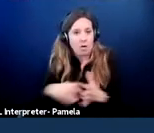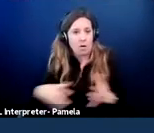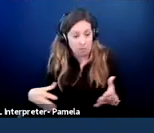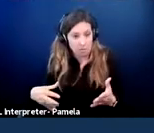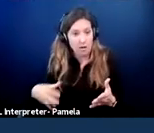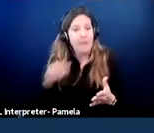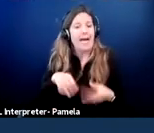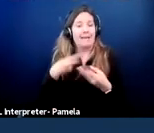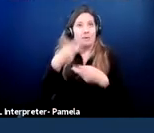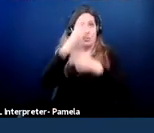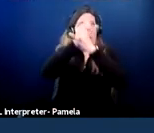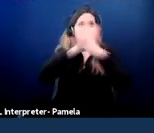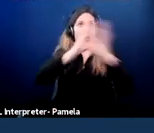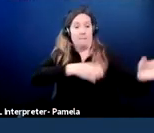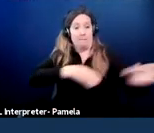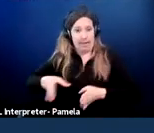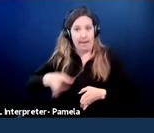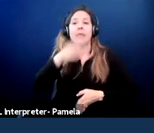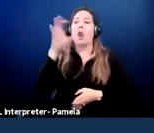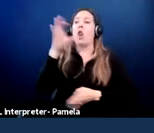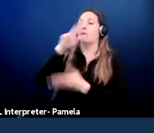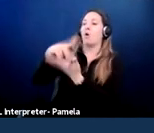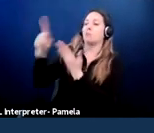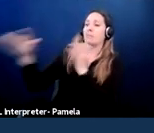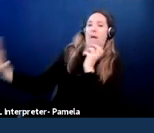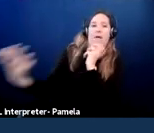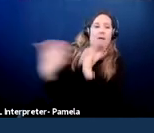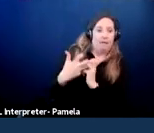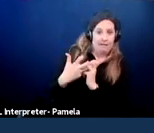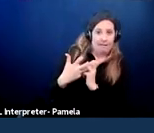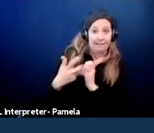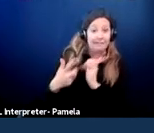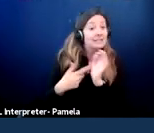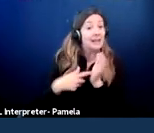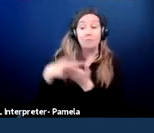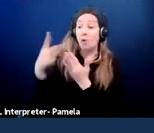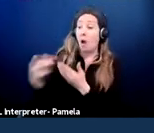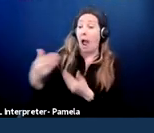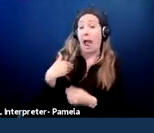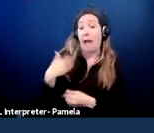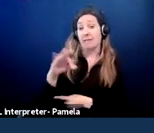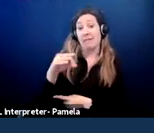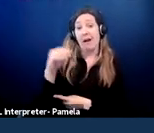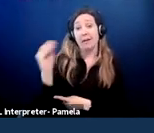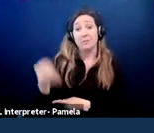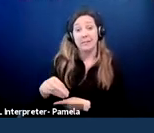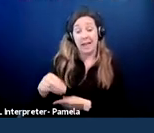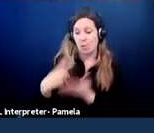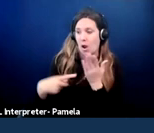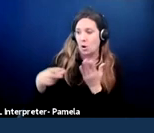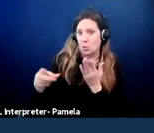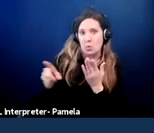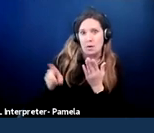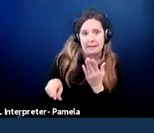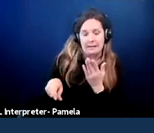that fit into that need. And sometimes you'll find there's a program that might have 90% of what you guys are doing.